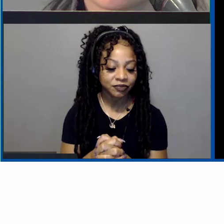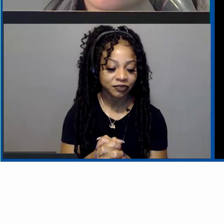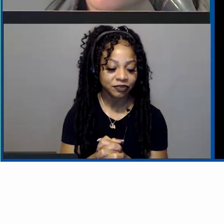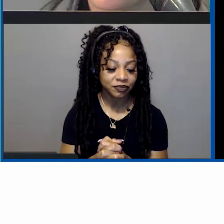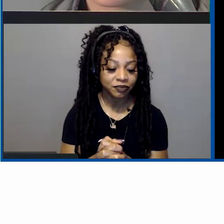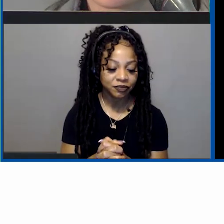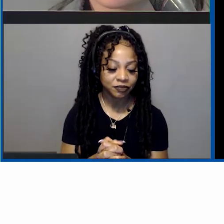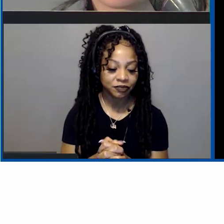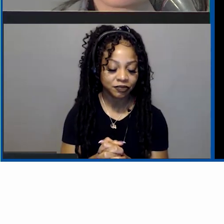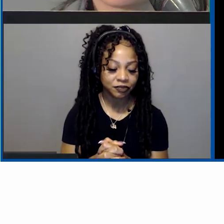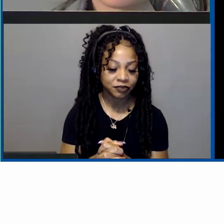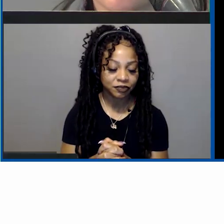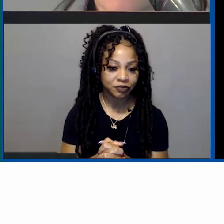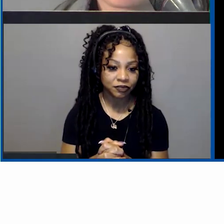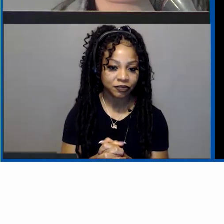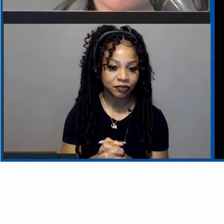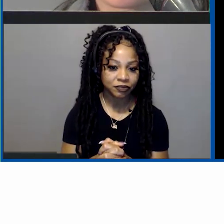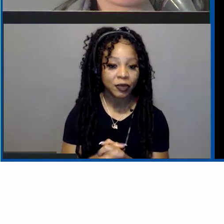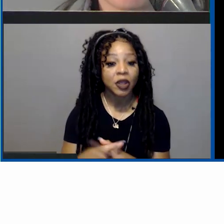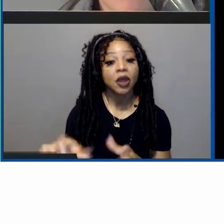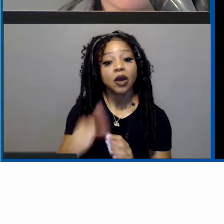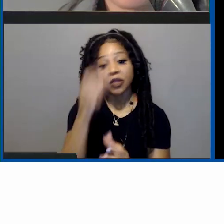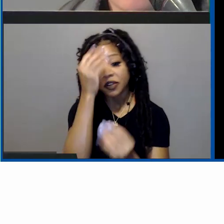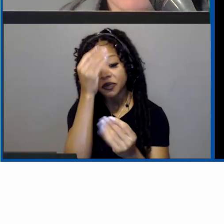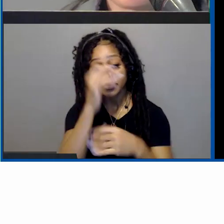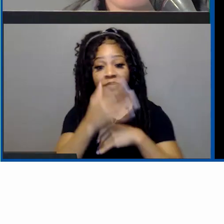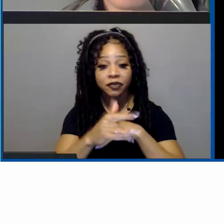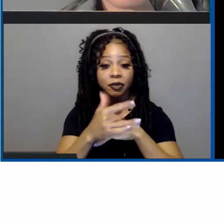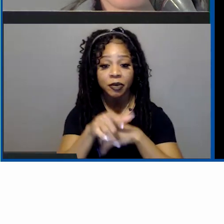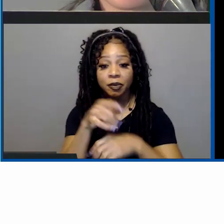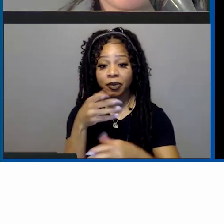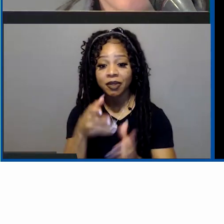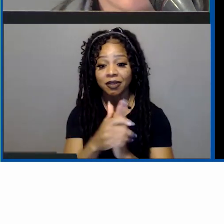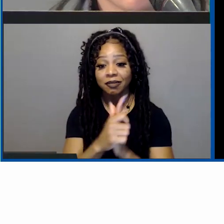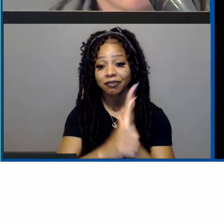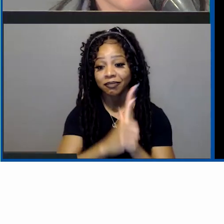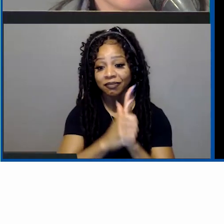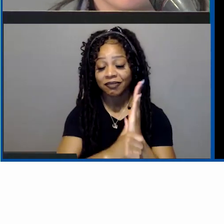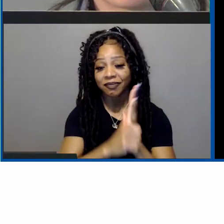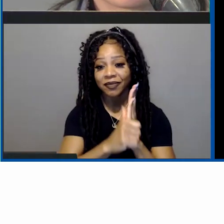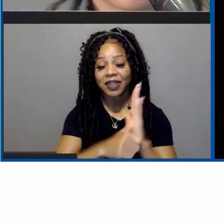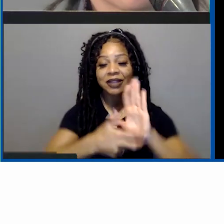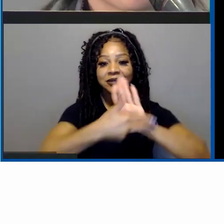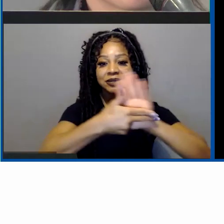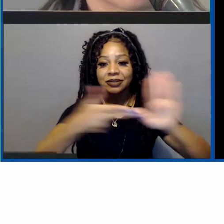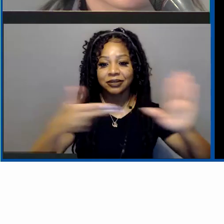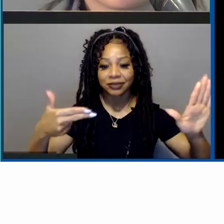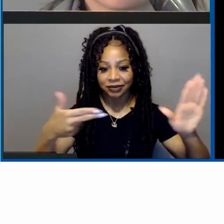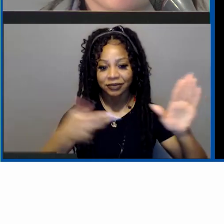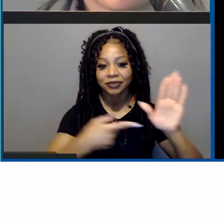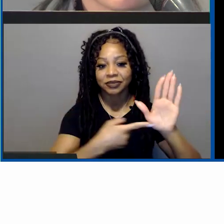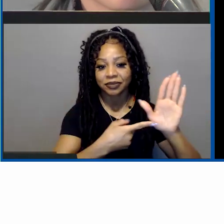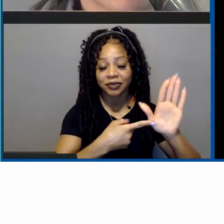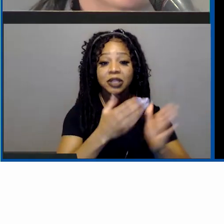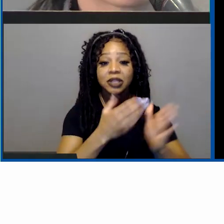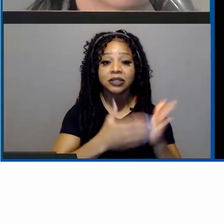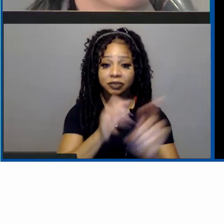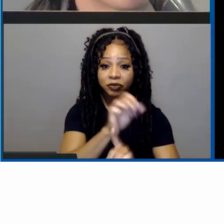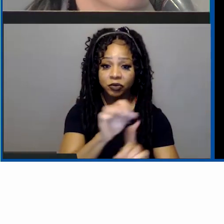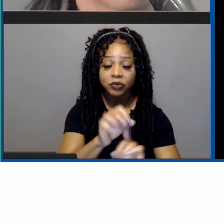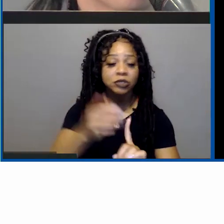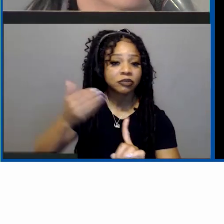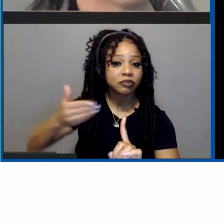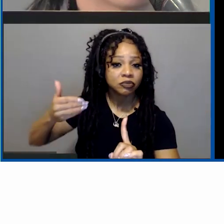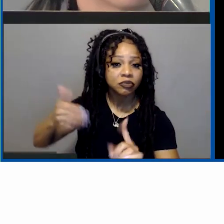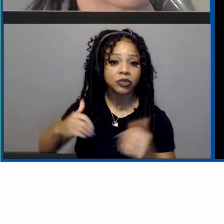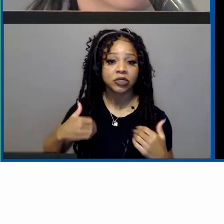things that is in there is some discussion around status. So there's been situations in the past where